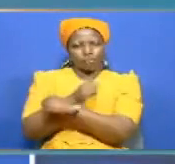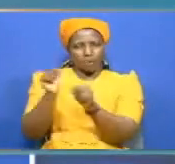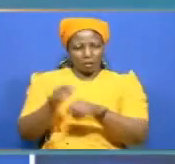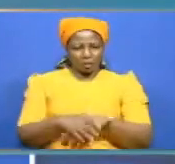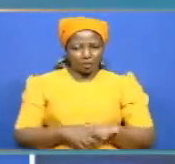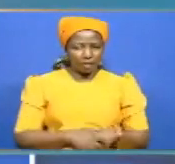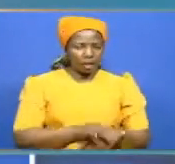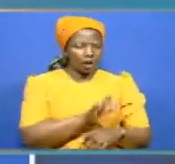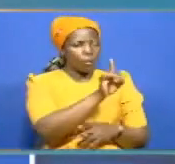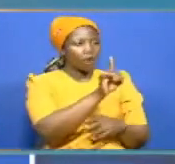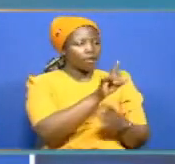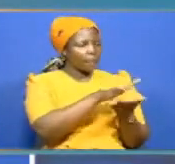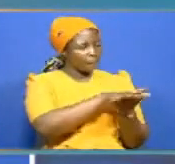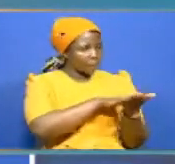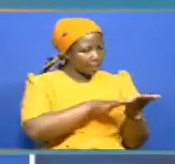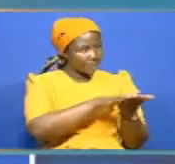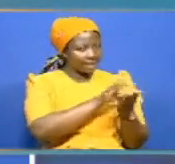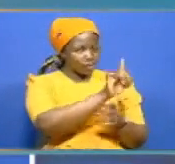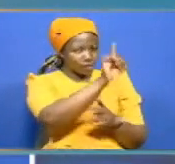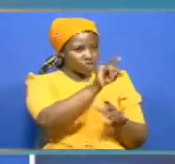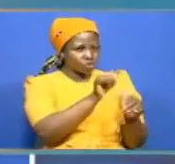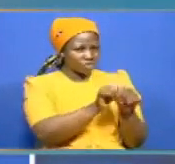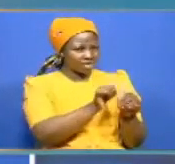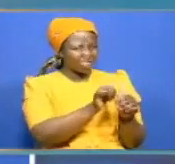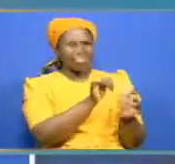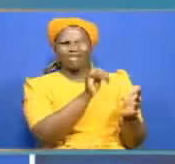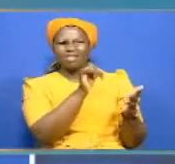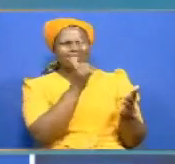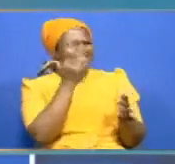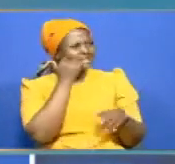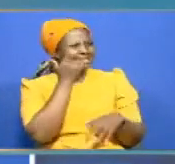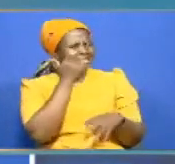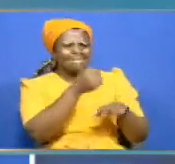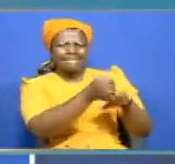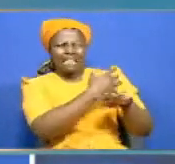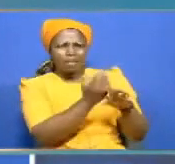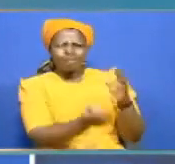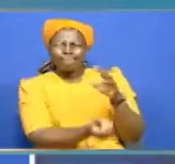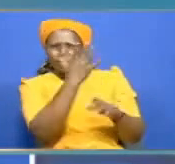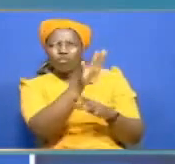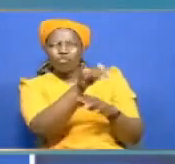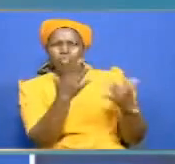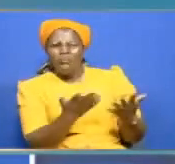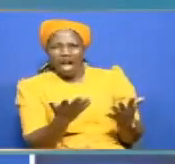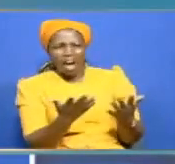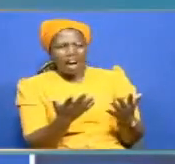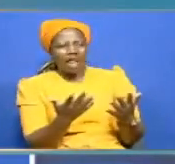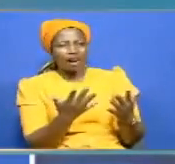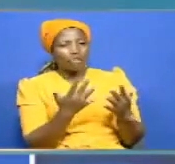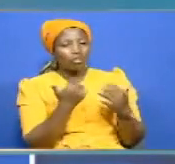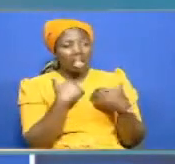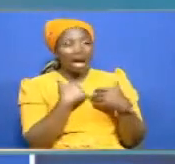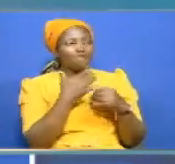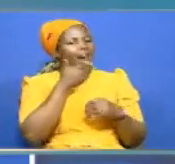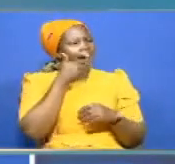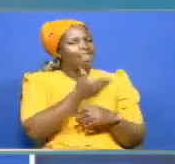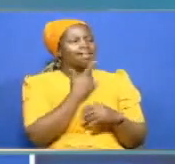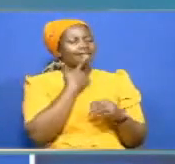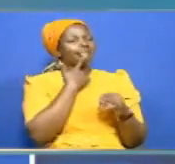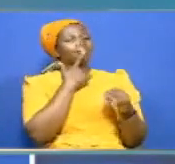basic questions has been, what causes cancer? Do we have a definite answer that A, B, C,